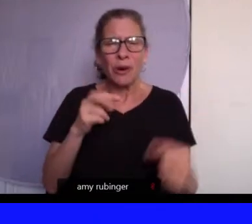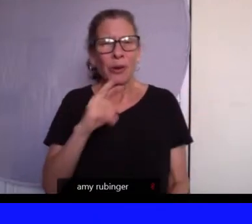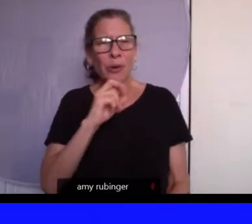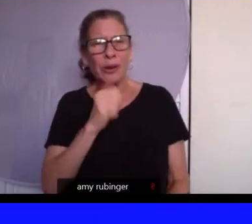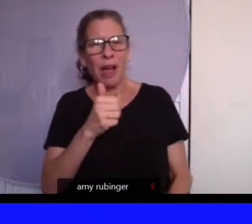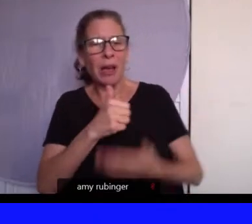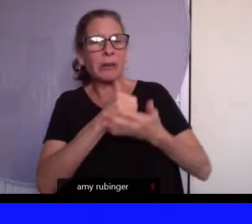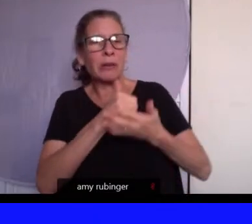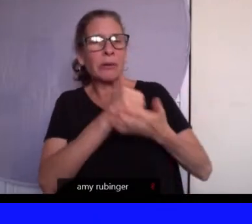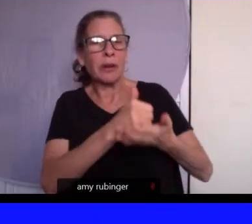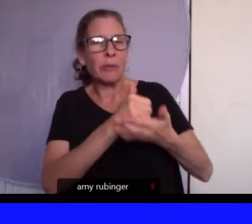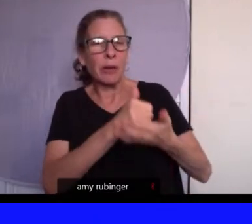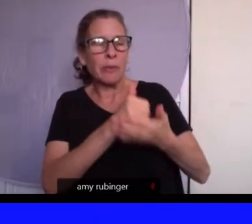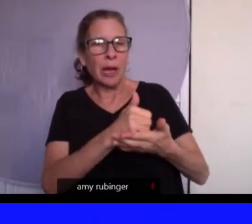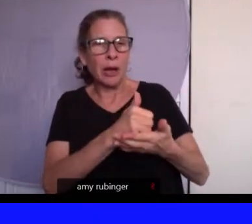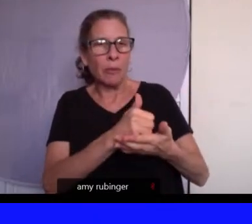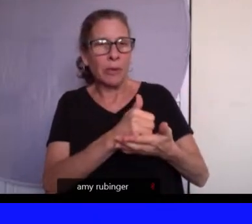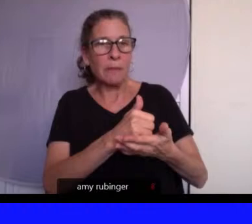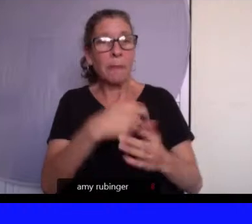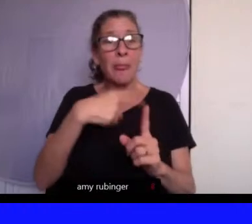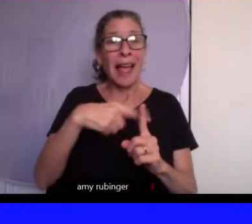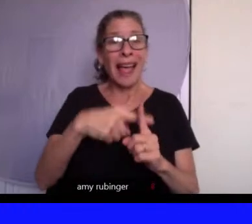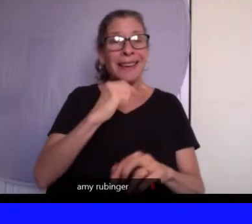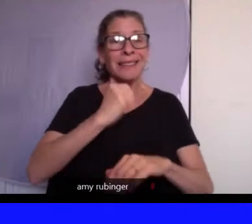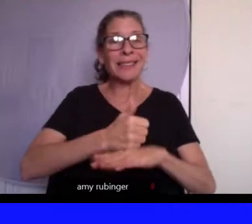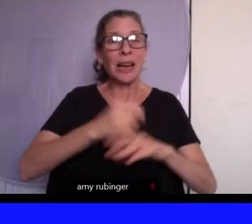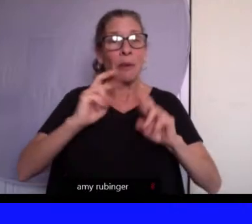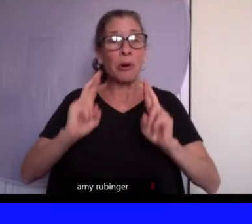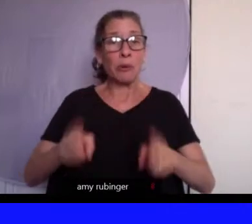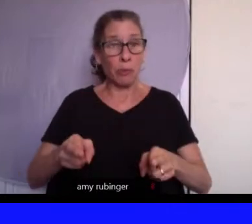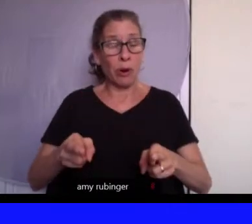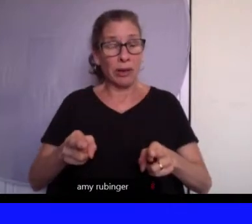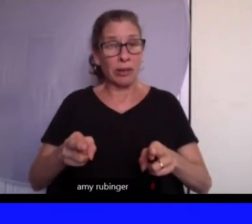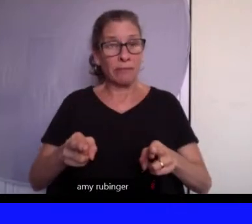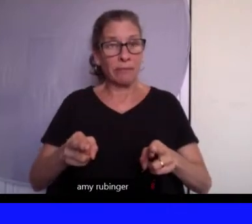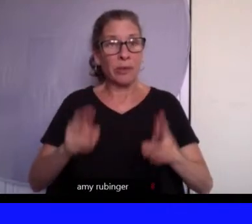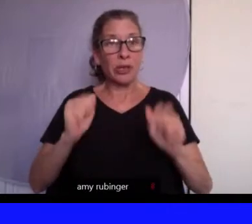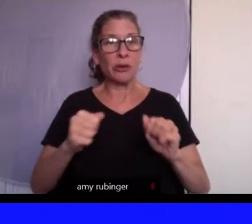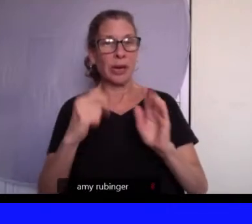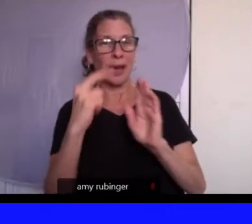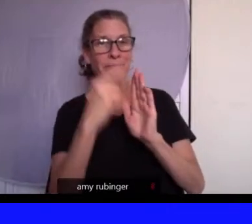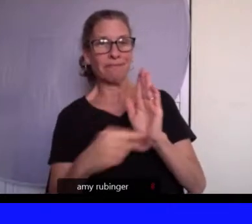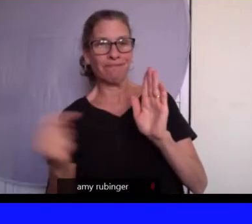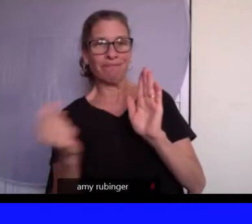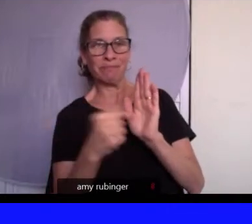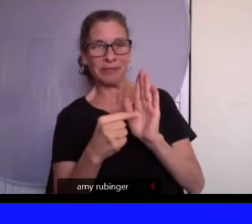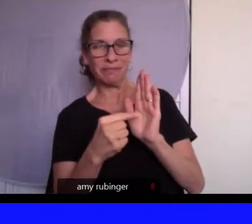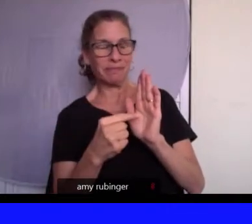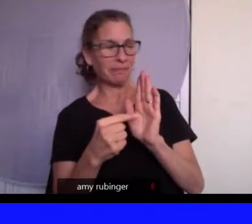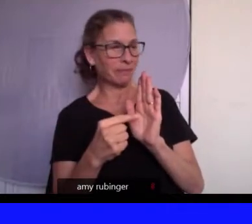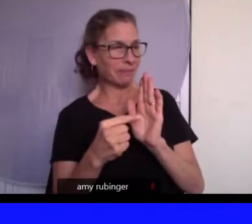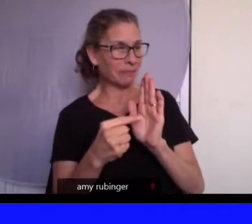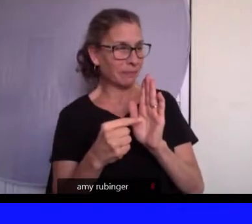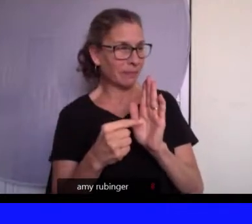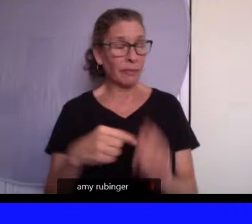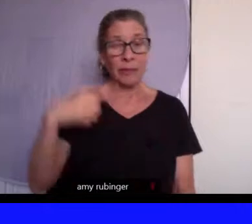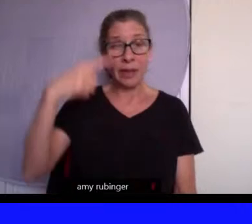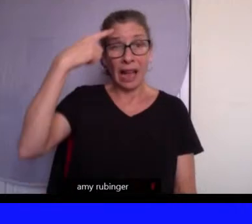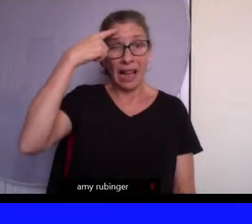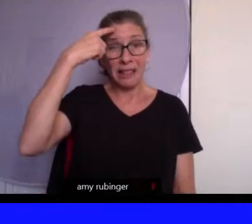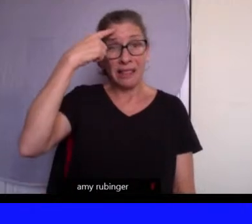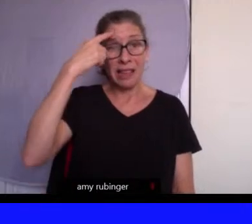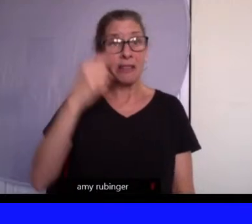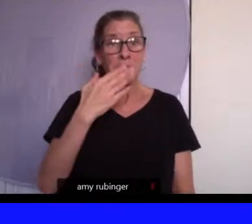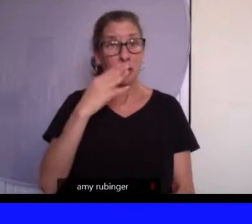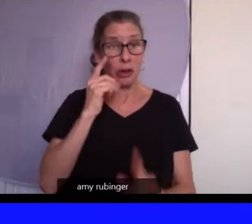from their specialists, but they weren't able to navigate in between visits or sometimes even make it to the visit. The